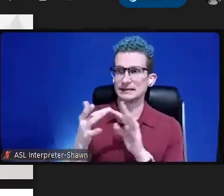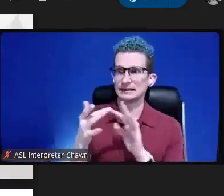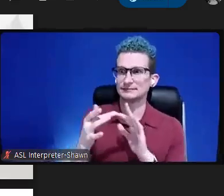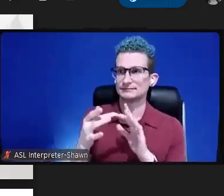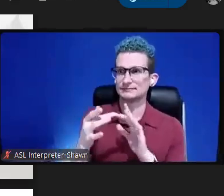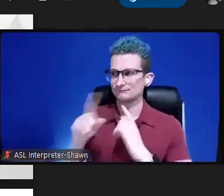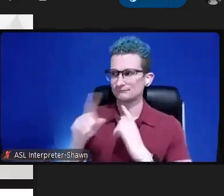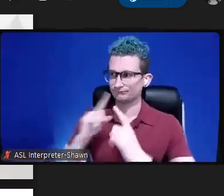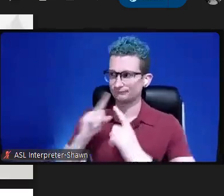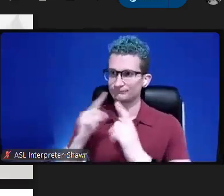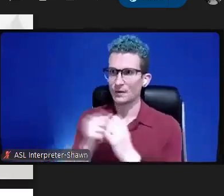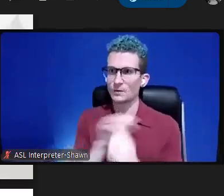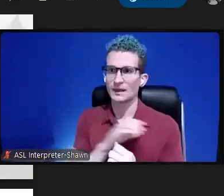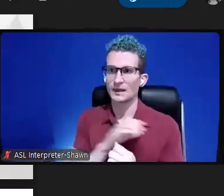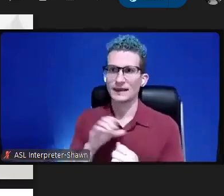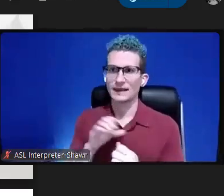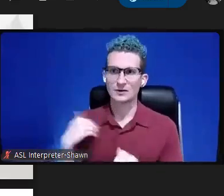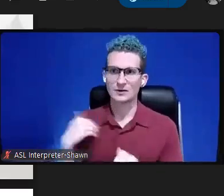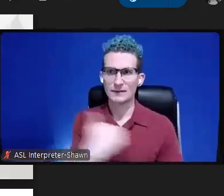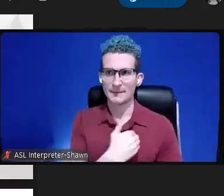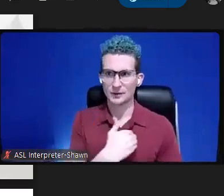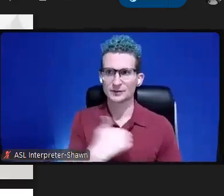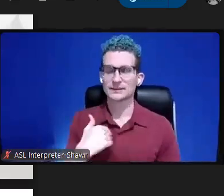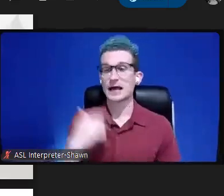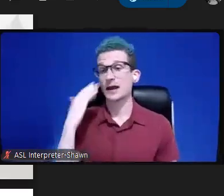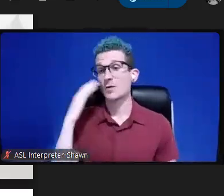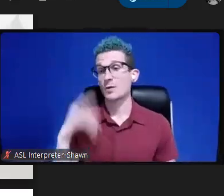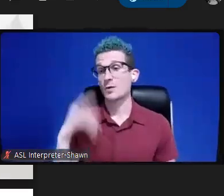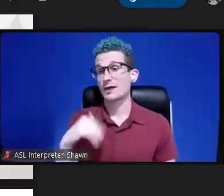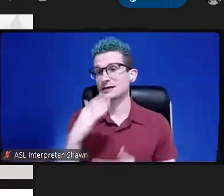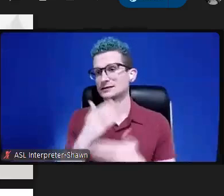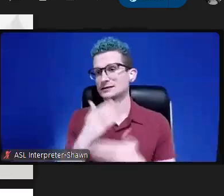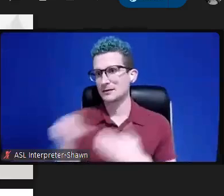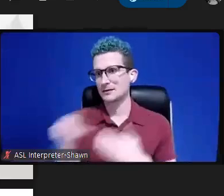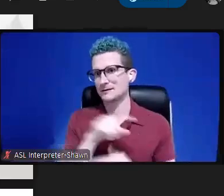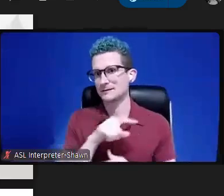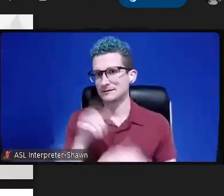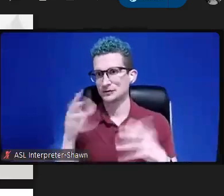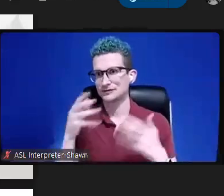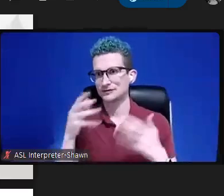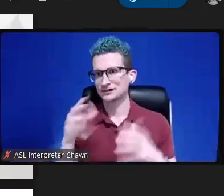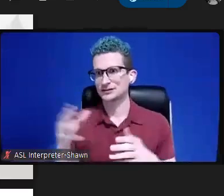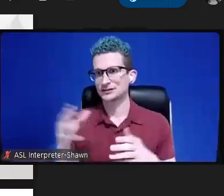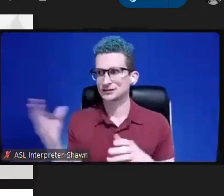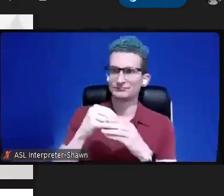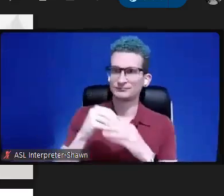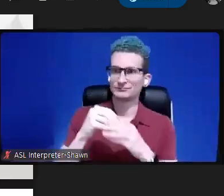connections that you've made to really link them into your communities and help them expand their networks.